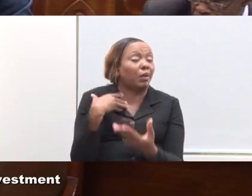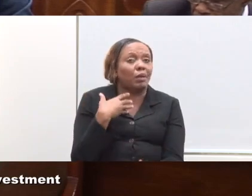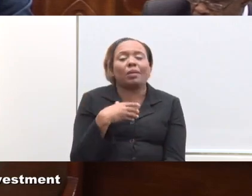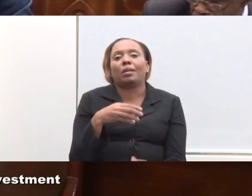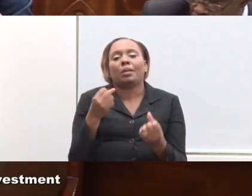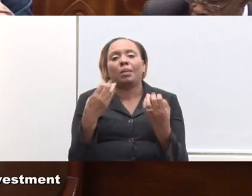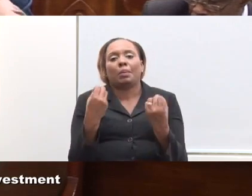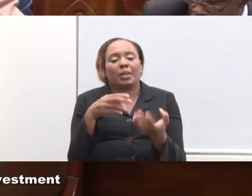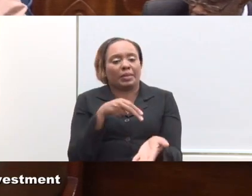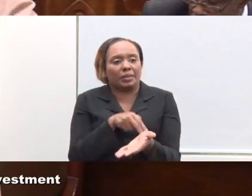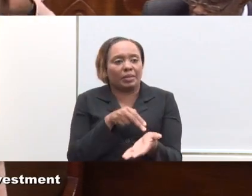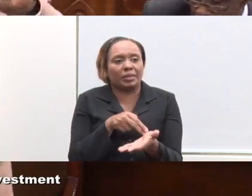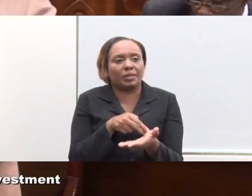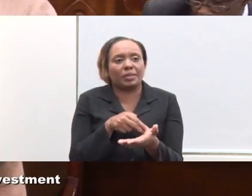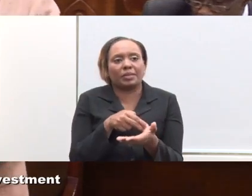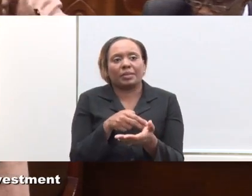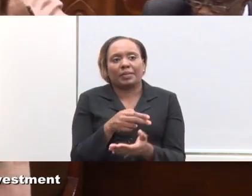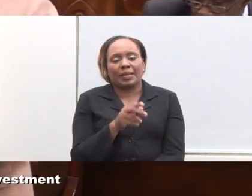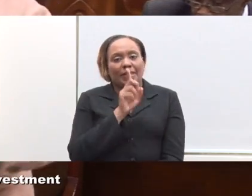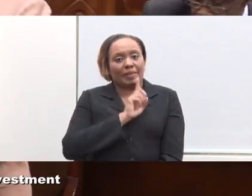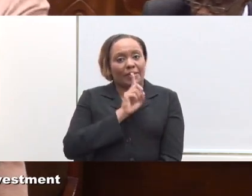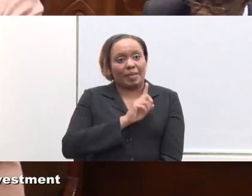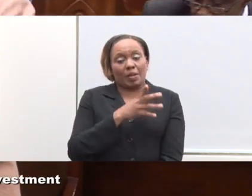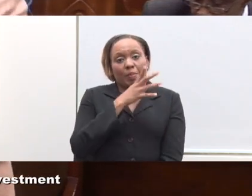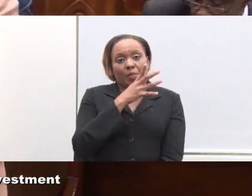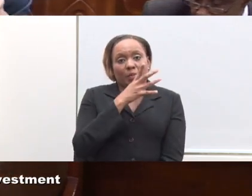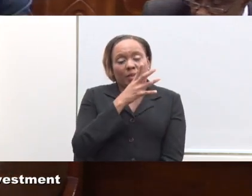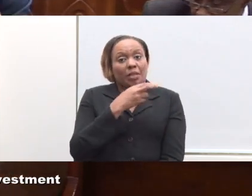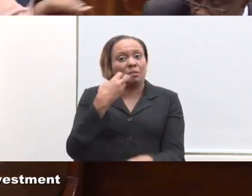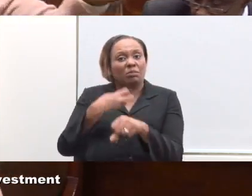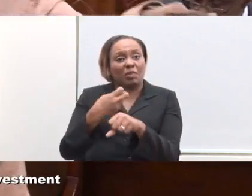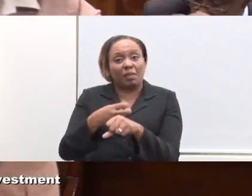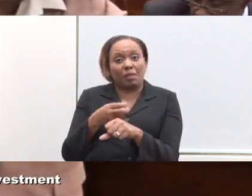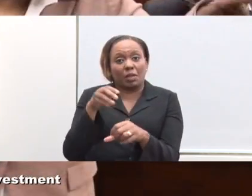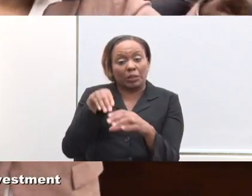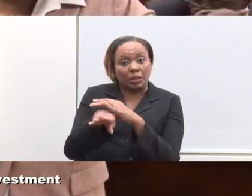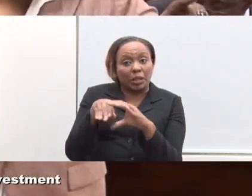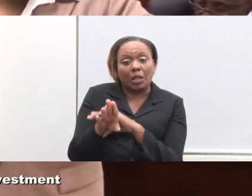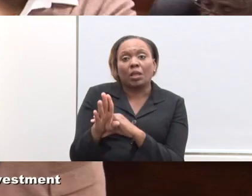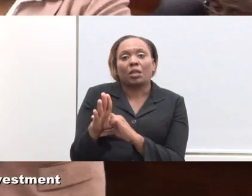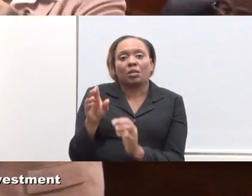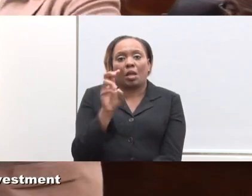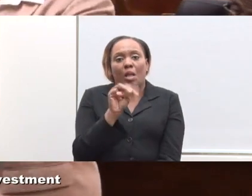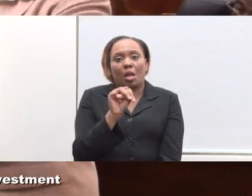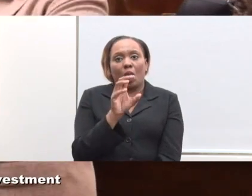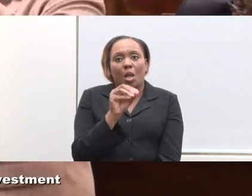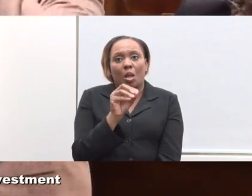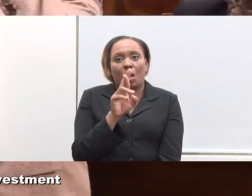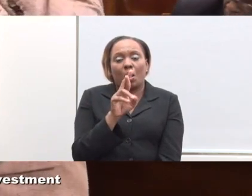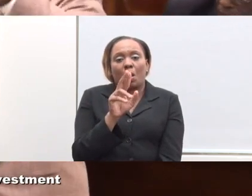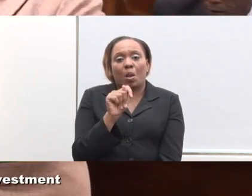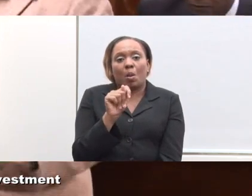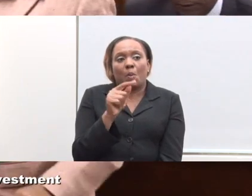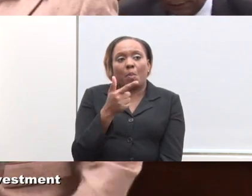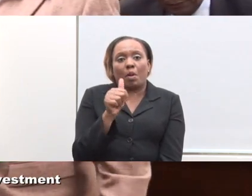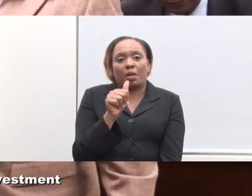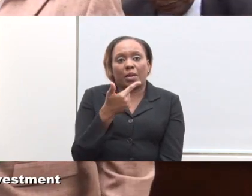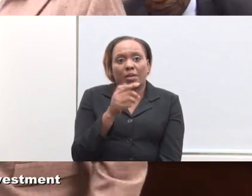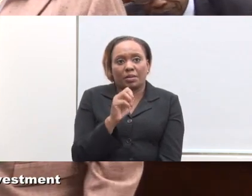and therefore find it difficult to be able to access mortgages even though you can pay the monthly amount.